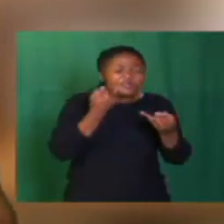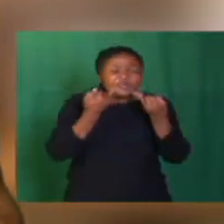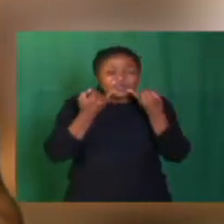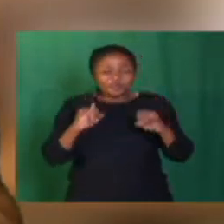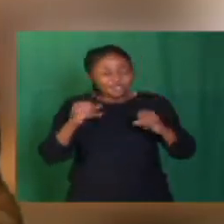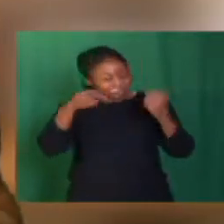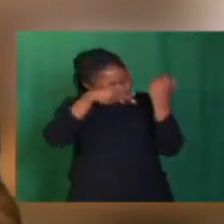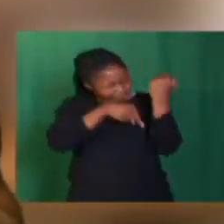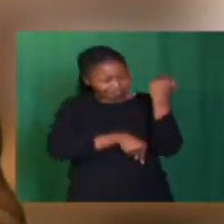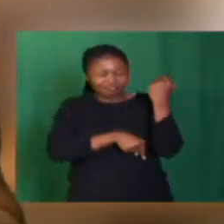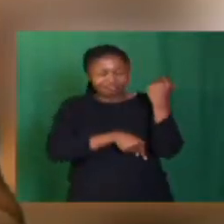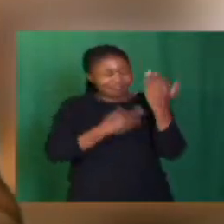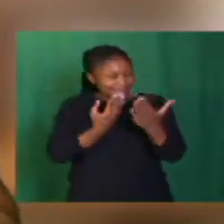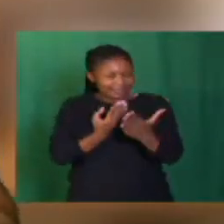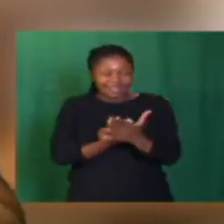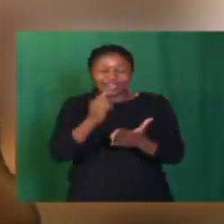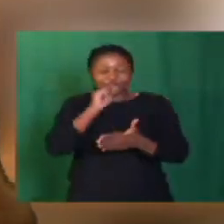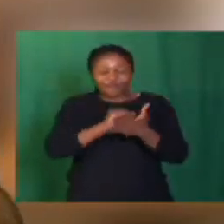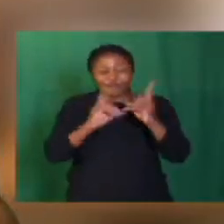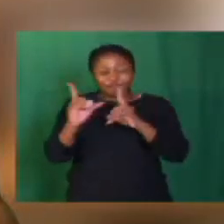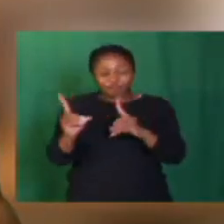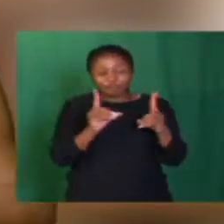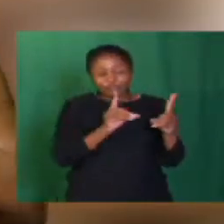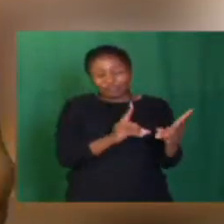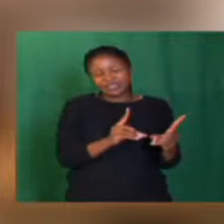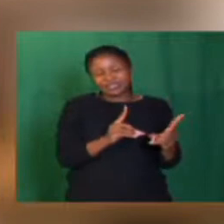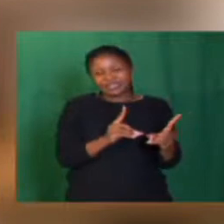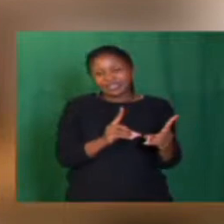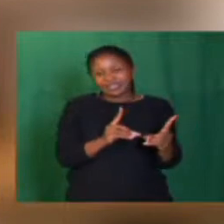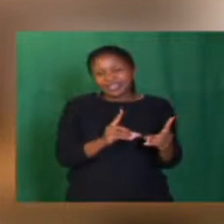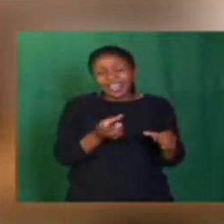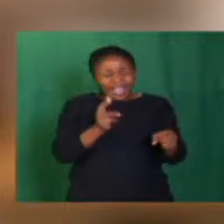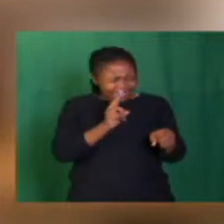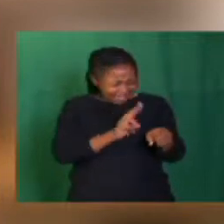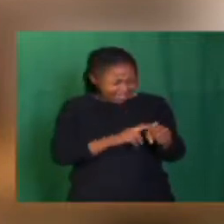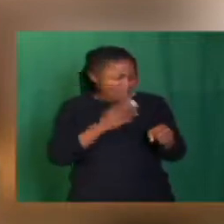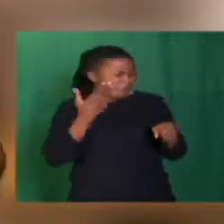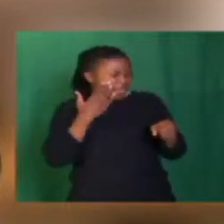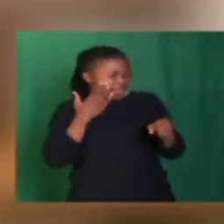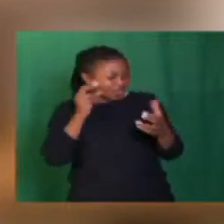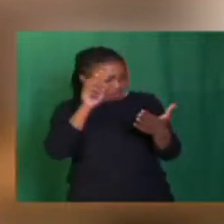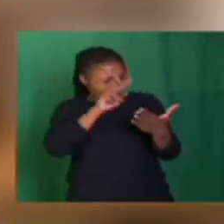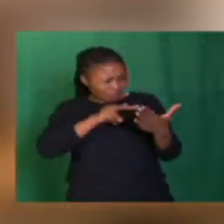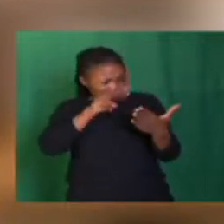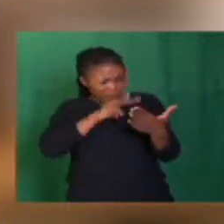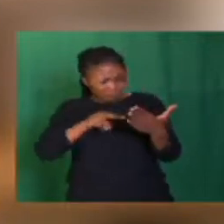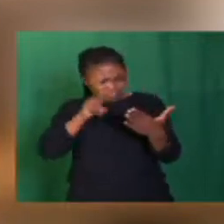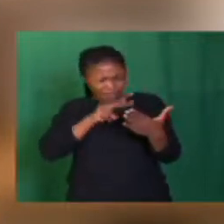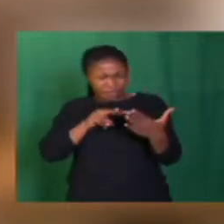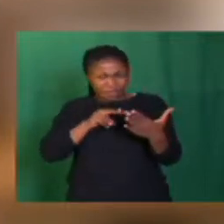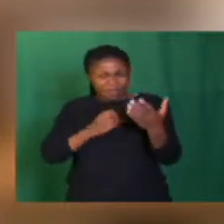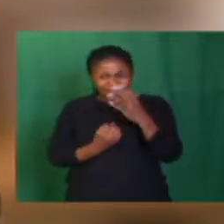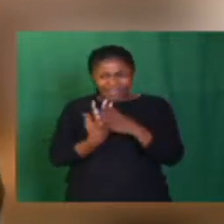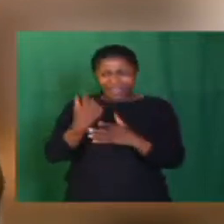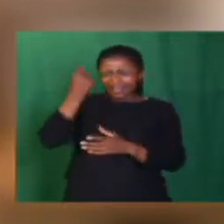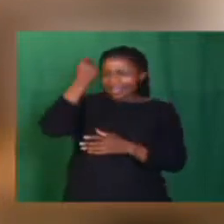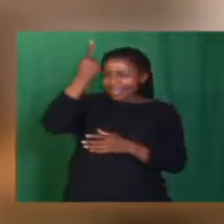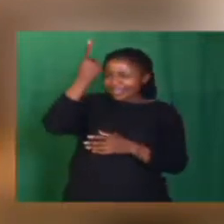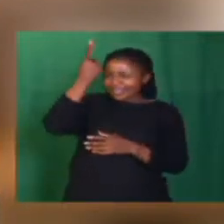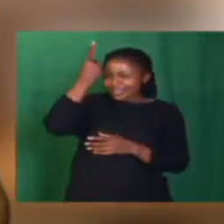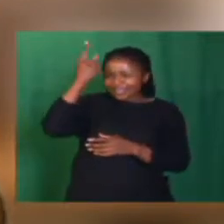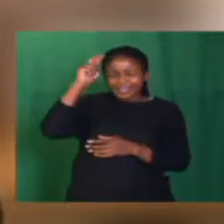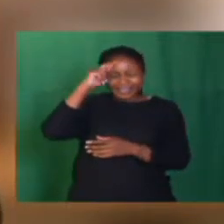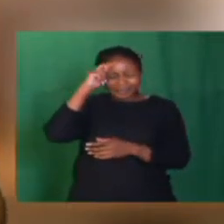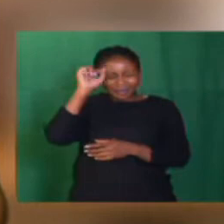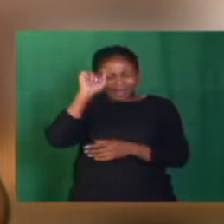it. And as you do that, as you study your card, order your thoughts. A good structured conversation is easy